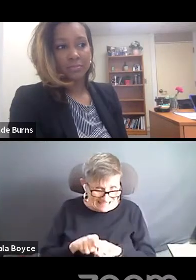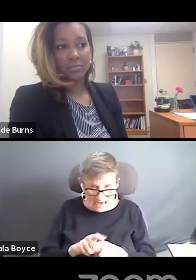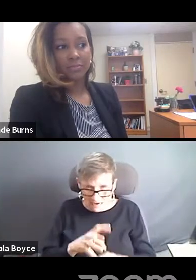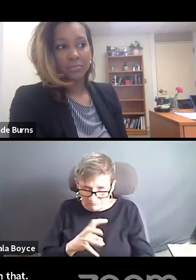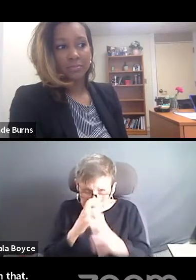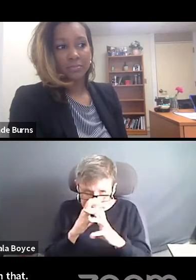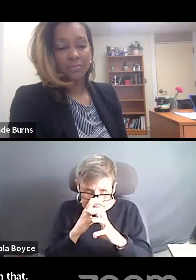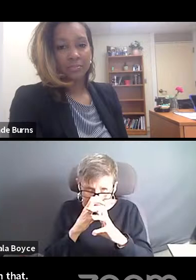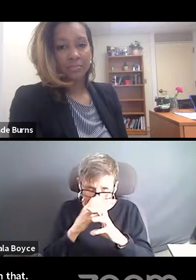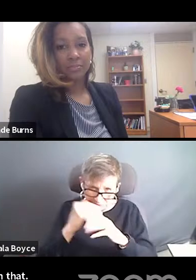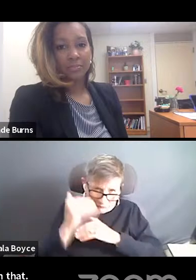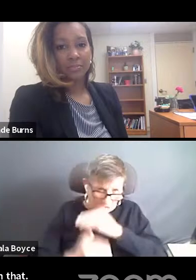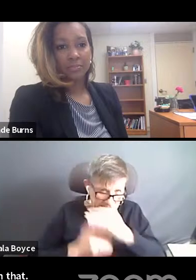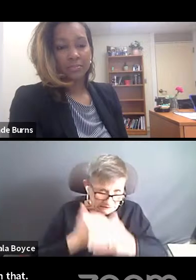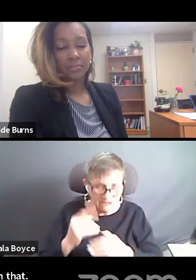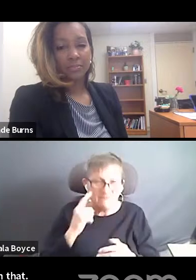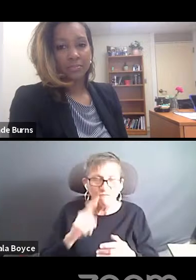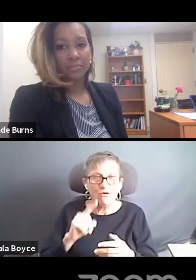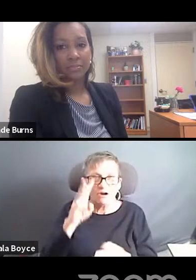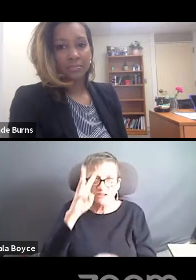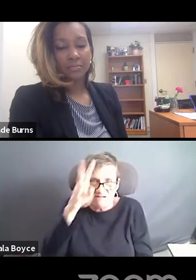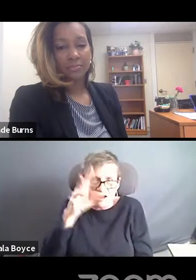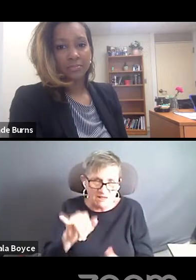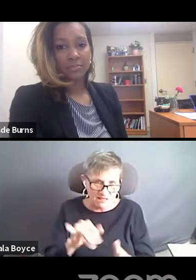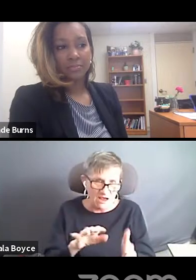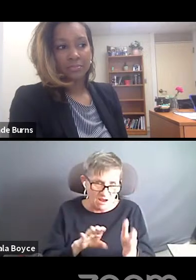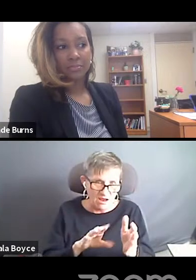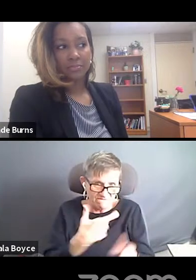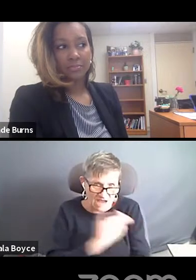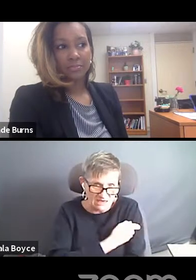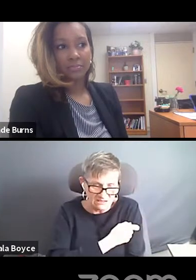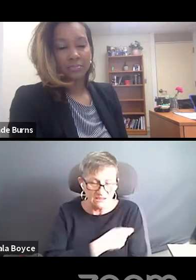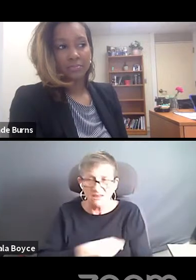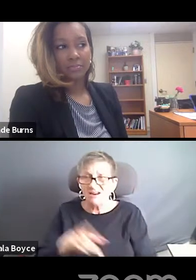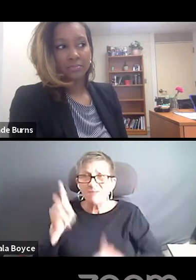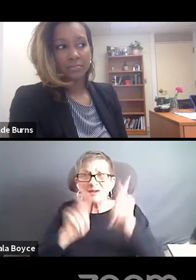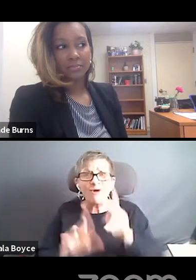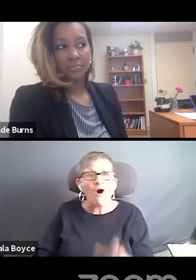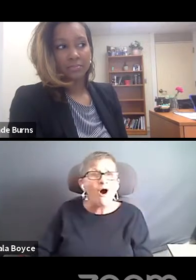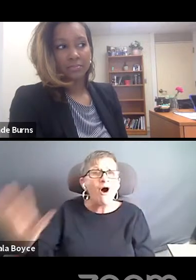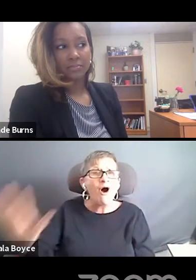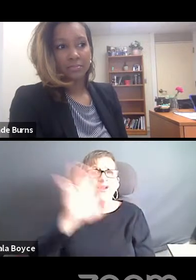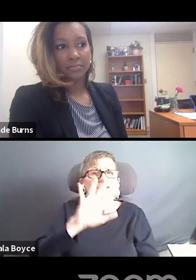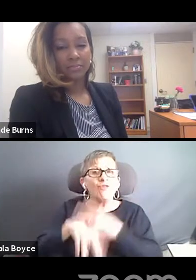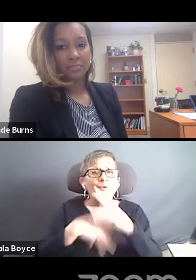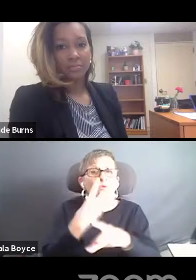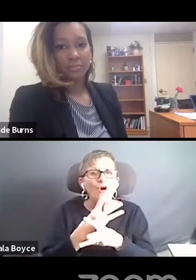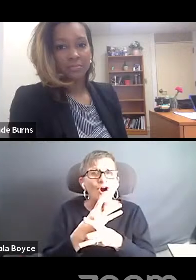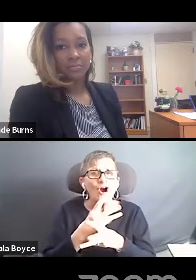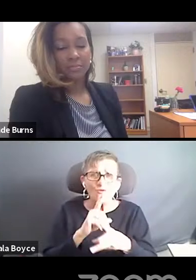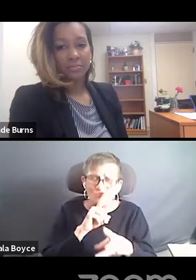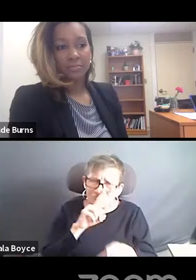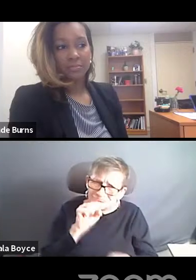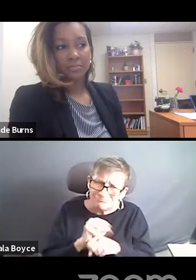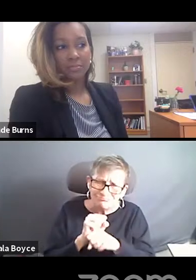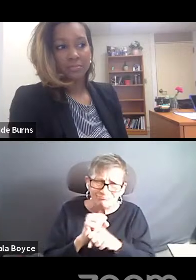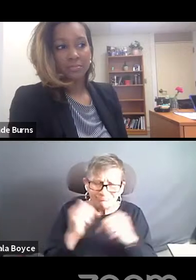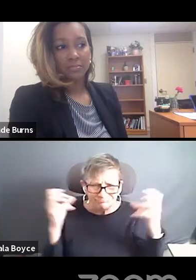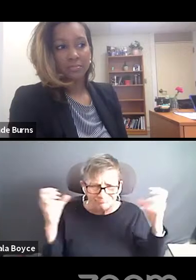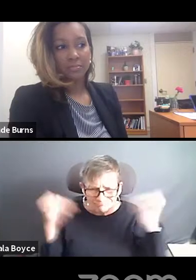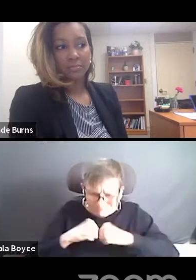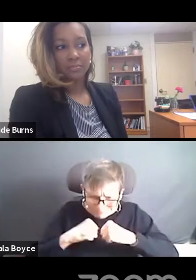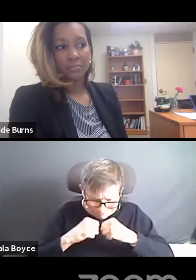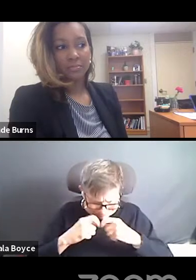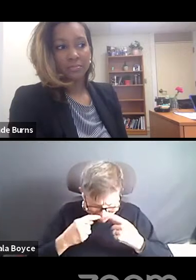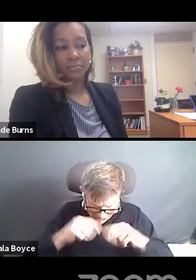course of coming up with this vaccine, that people around the world were putting their heads together to try to determine a way